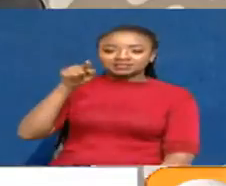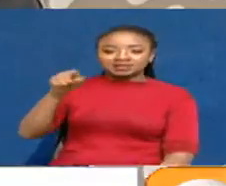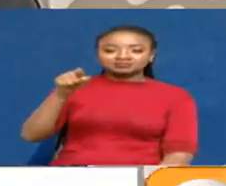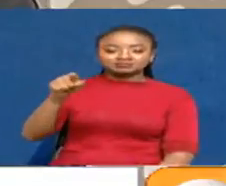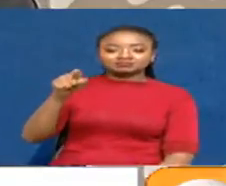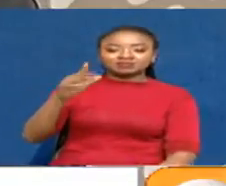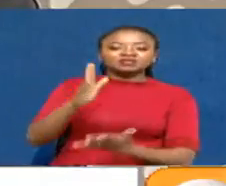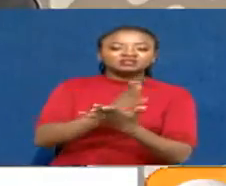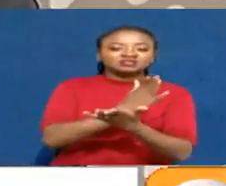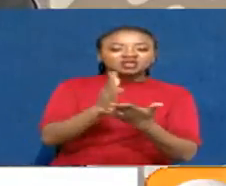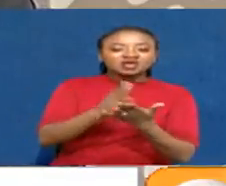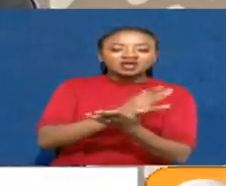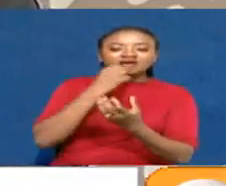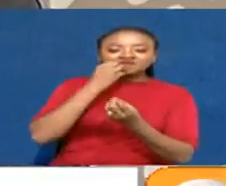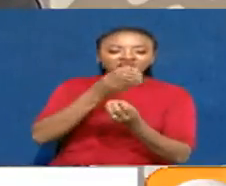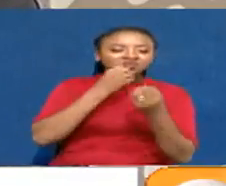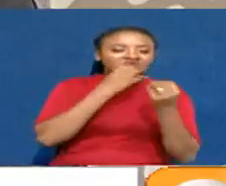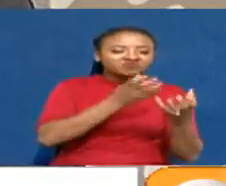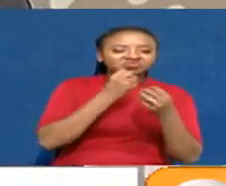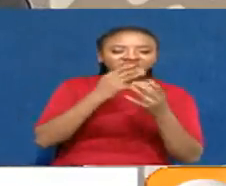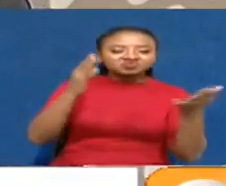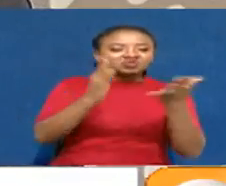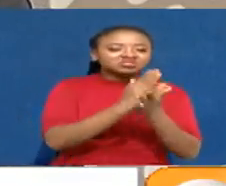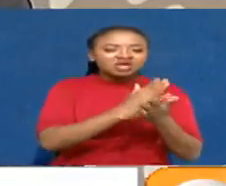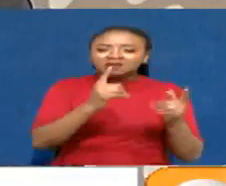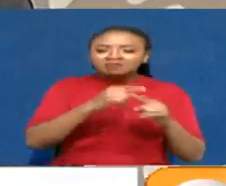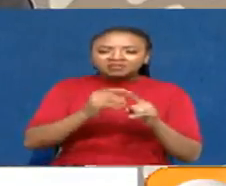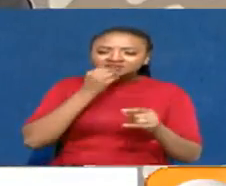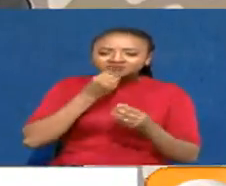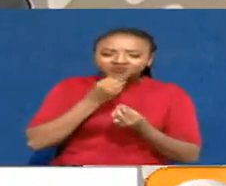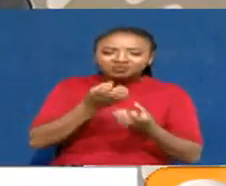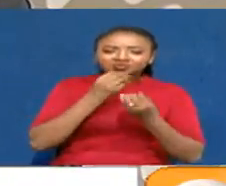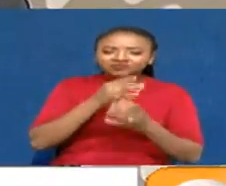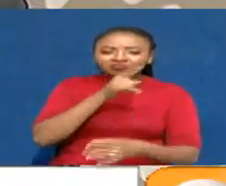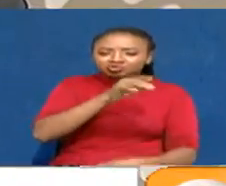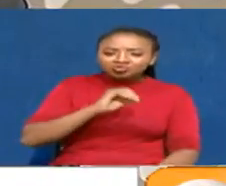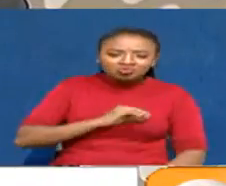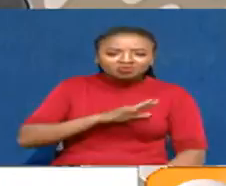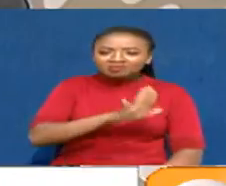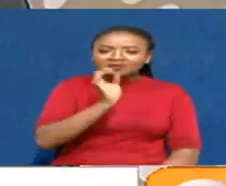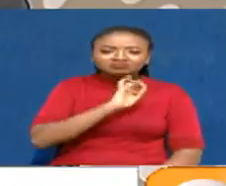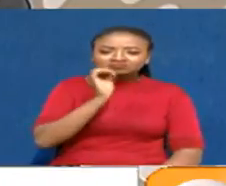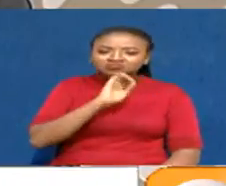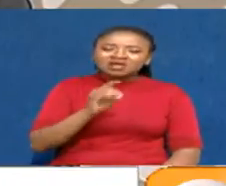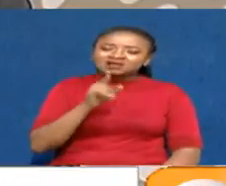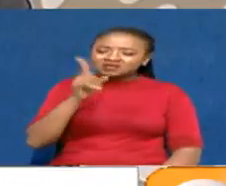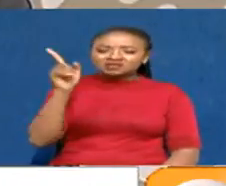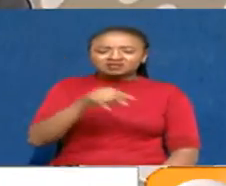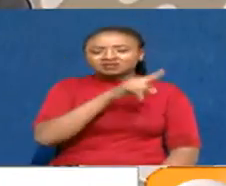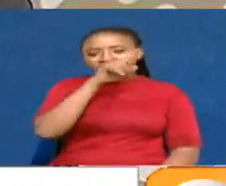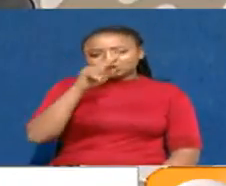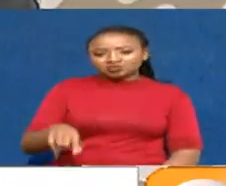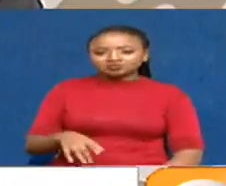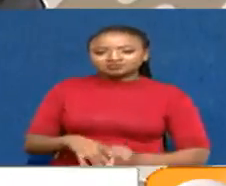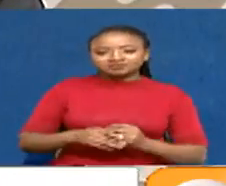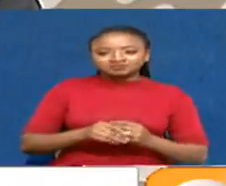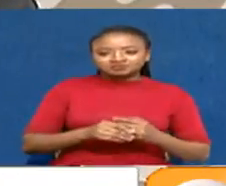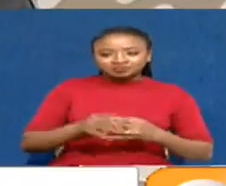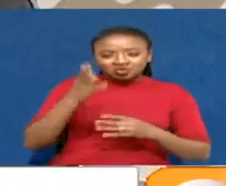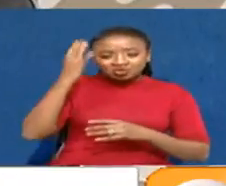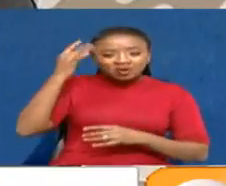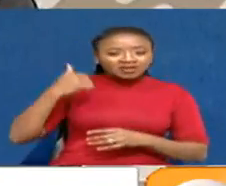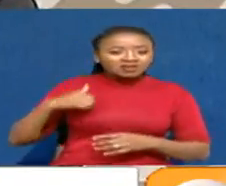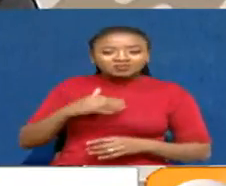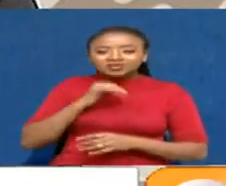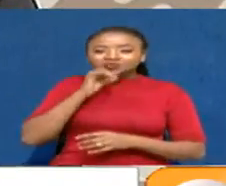these unregulated people, unregulated digital credit providers, they can go to that extent because we don't have a